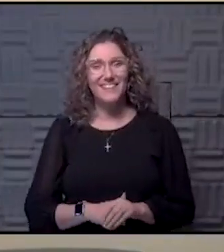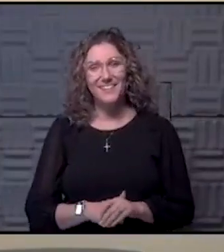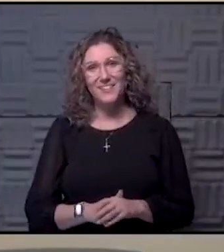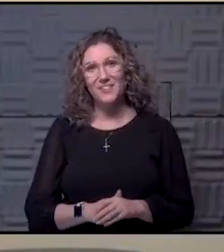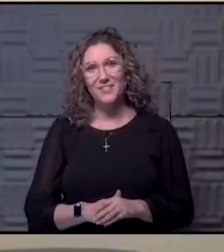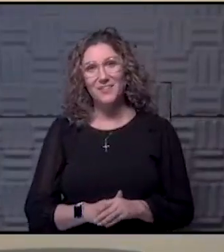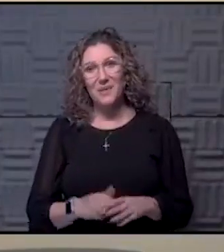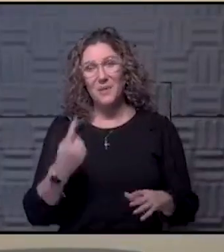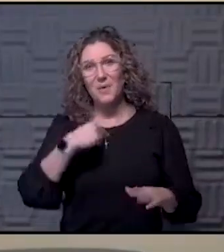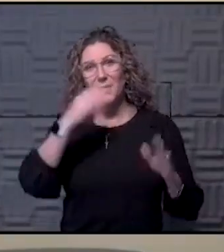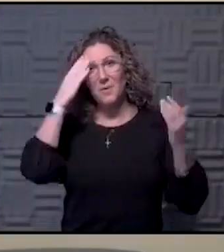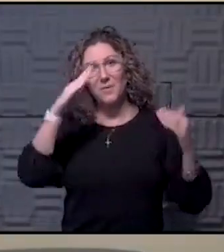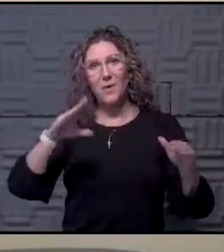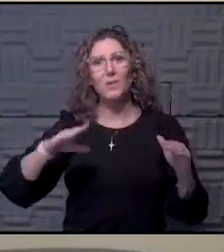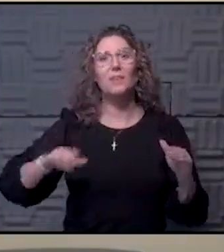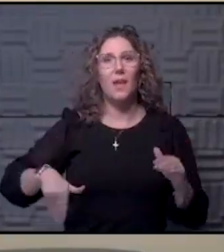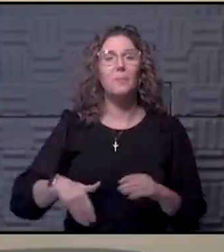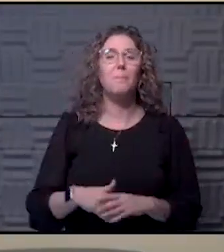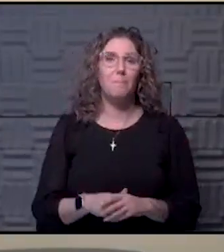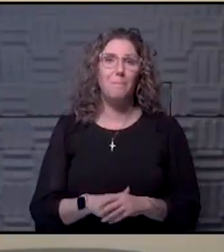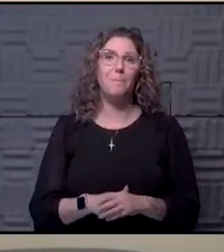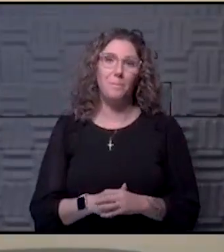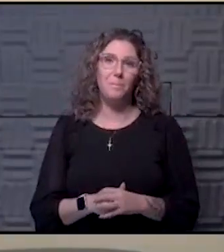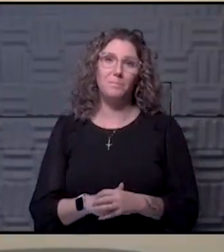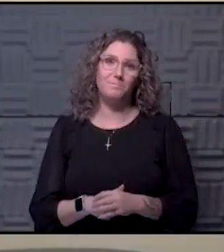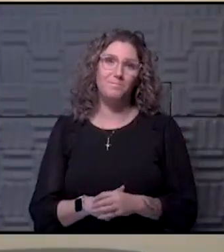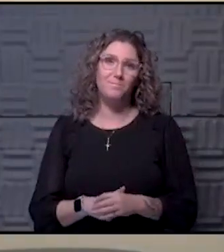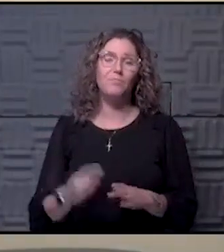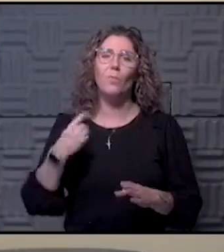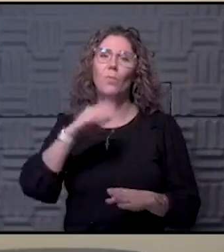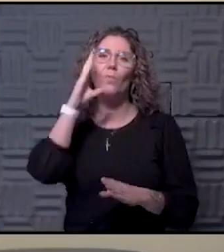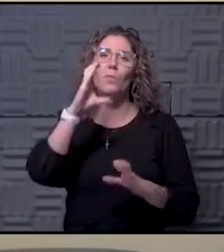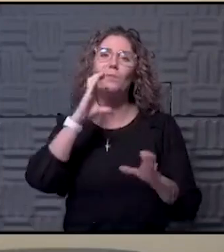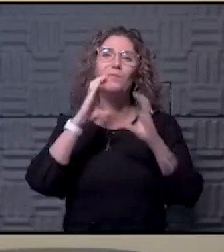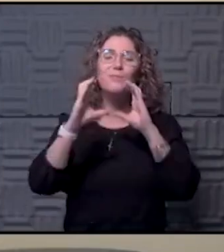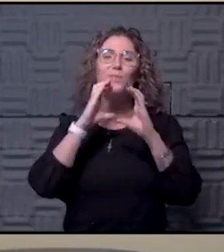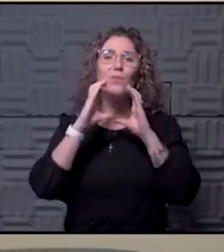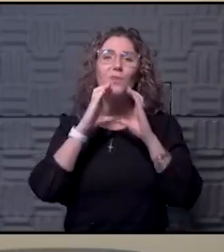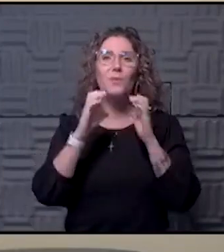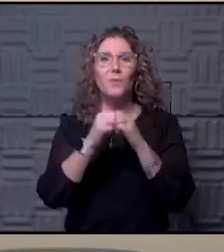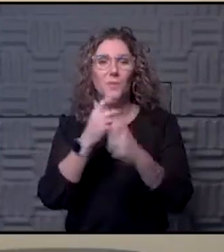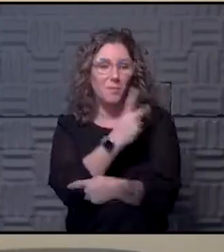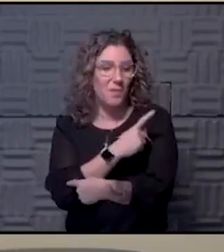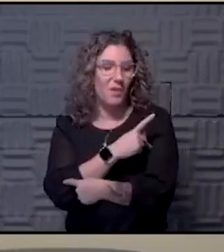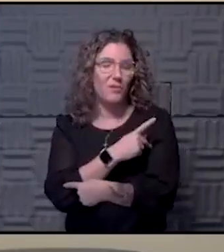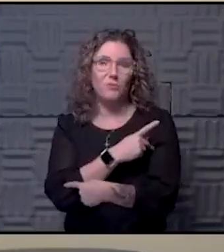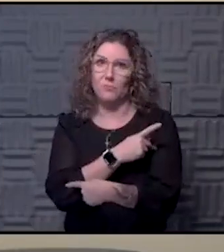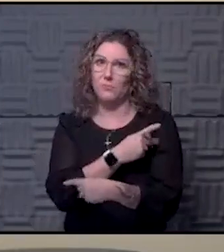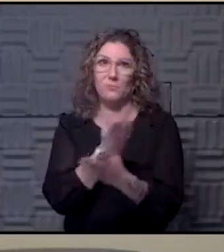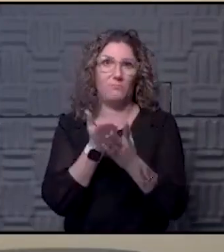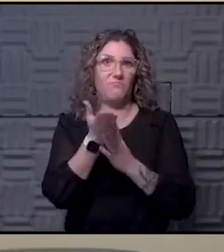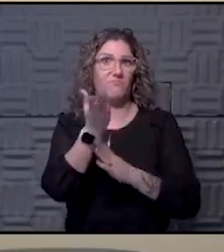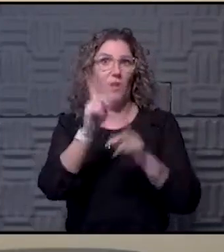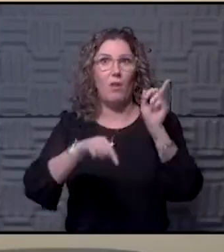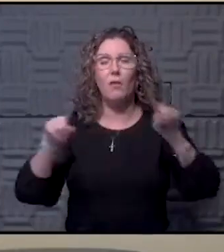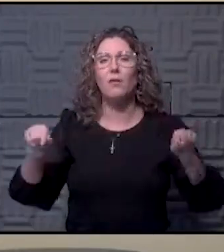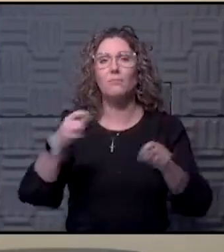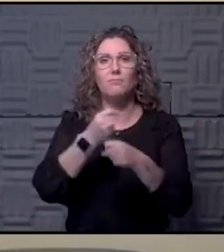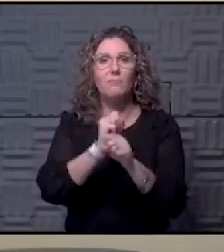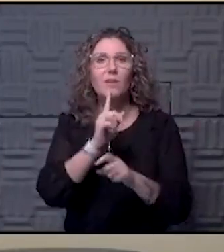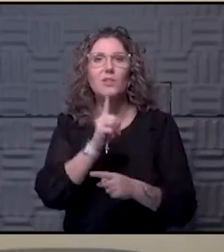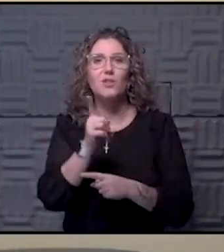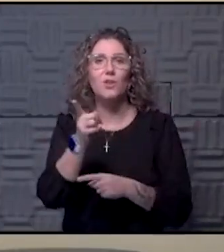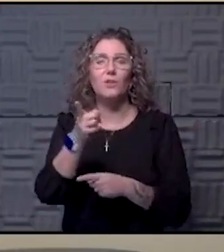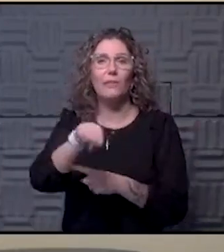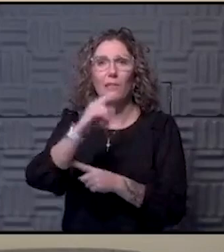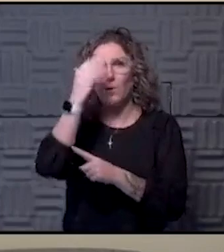We don't know quite yet. So we're going to be communicating with our patients through various channels to try to make sure that they know that